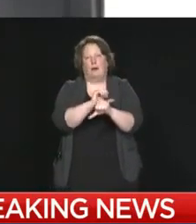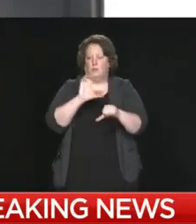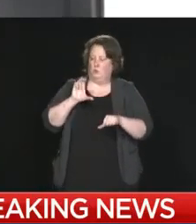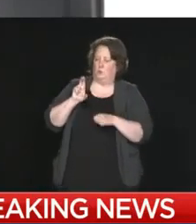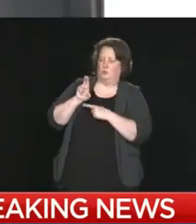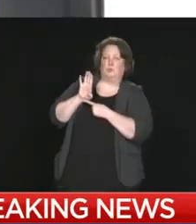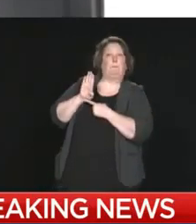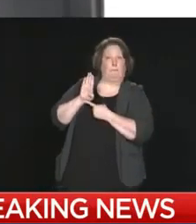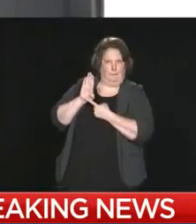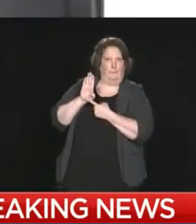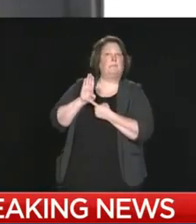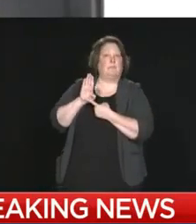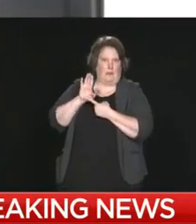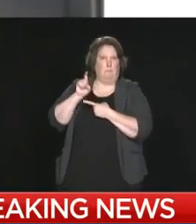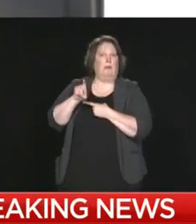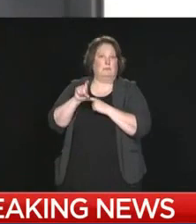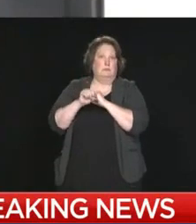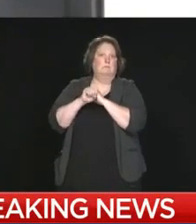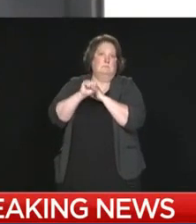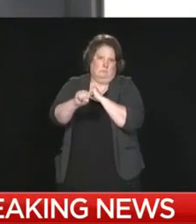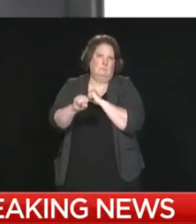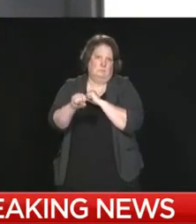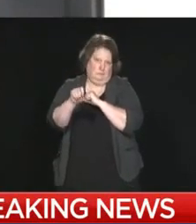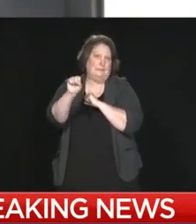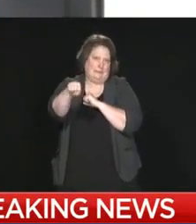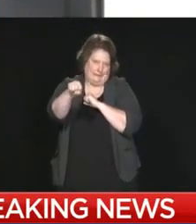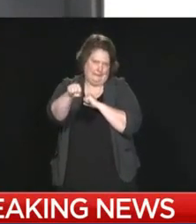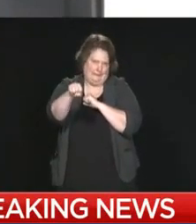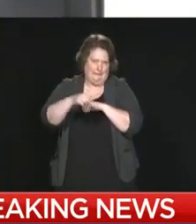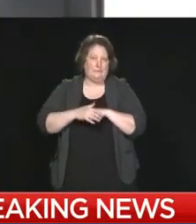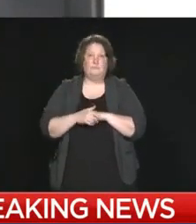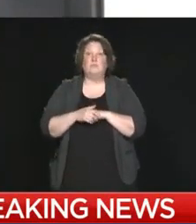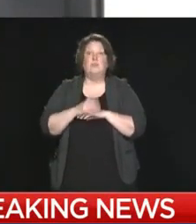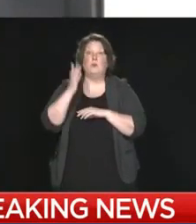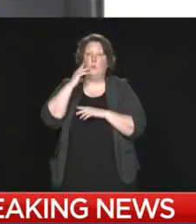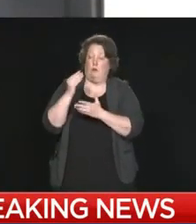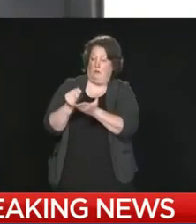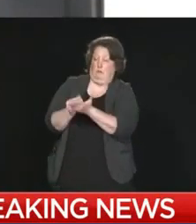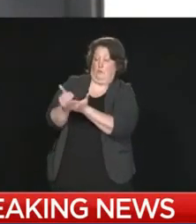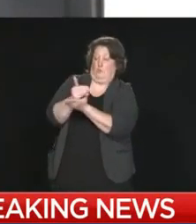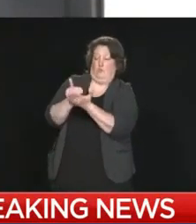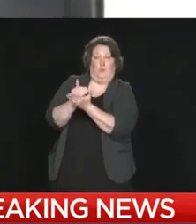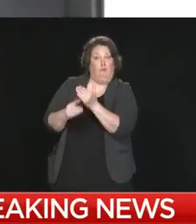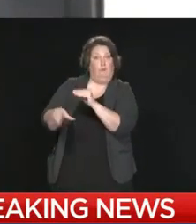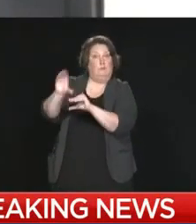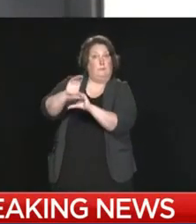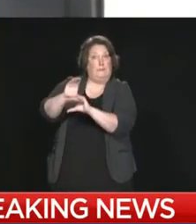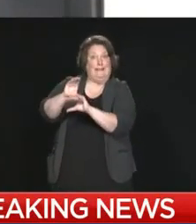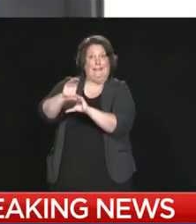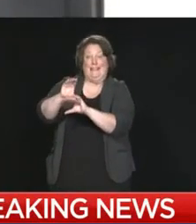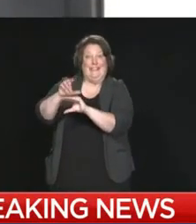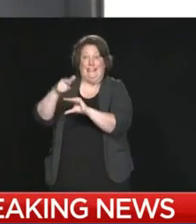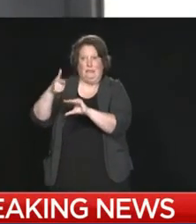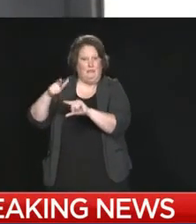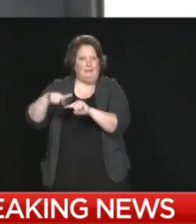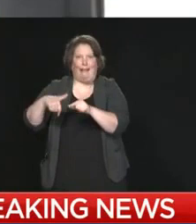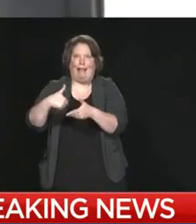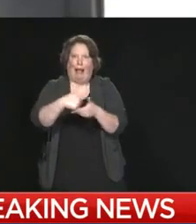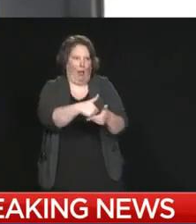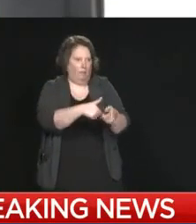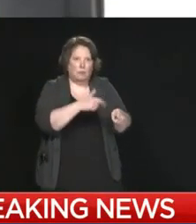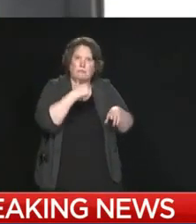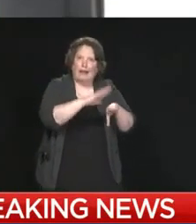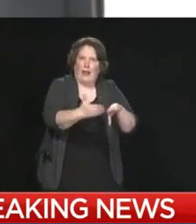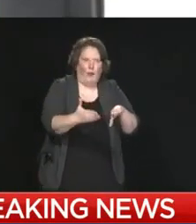while. The wage subsidy will not be able to help everyone who lost their job. We are